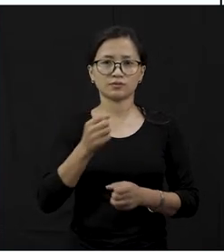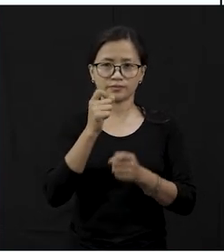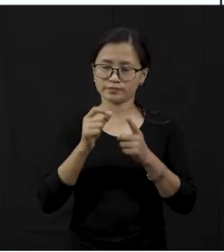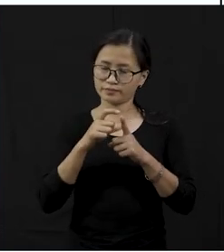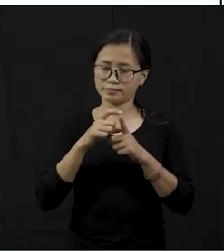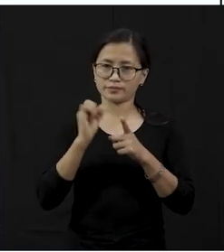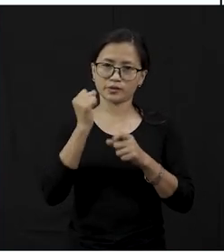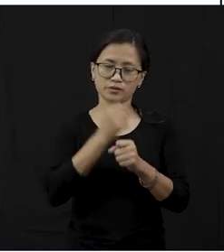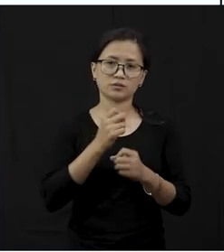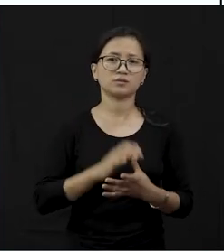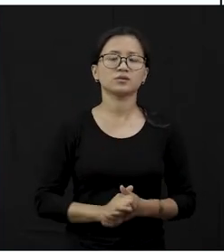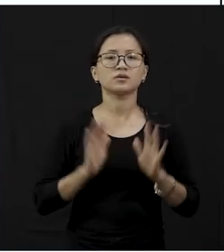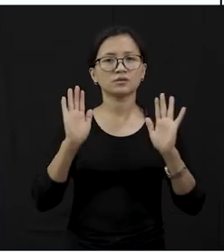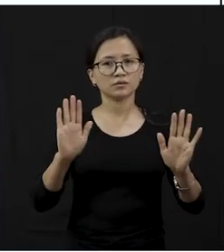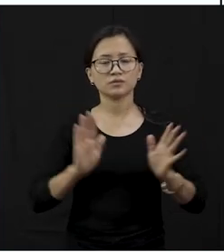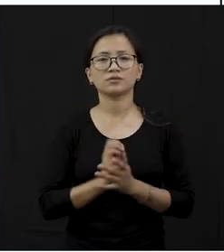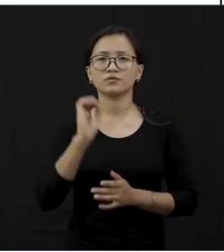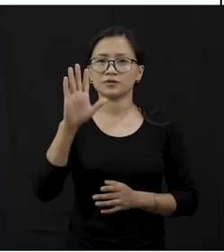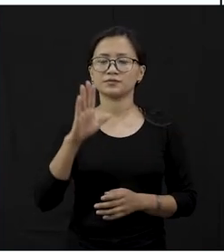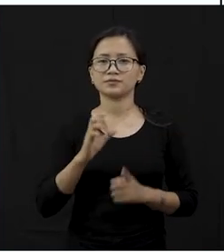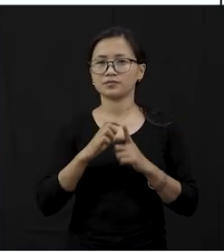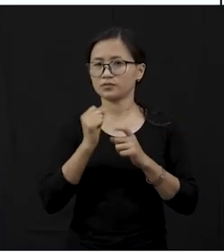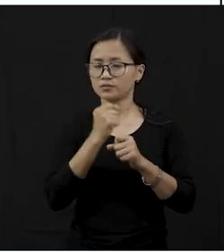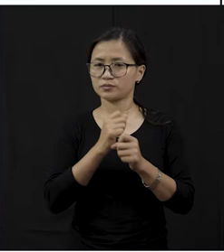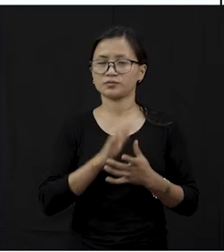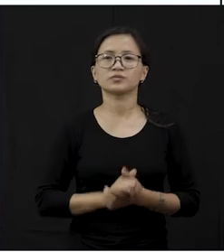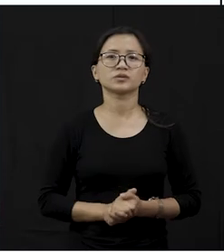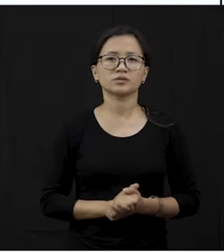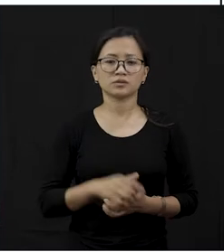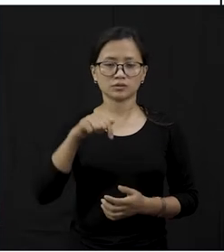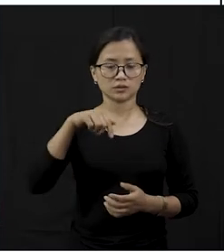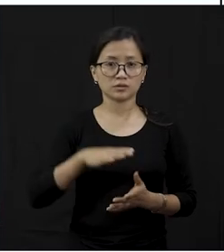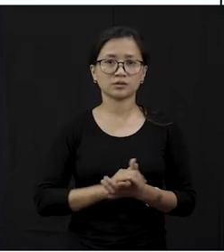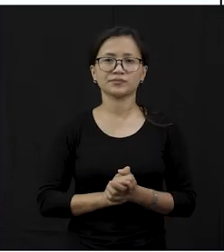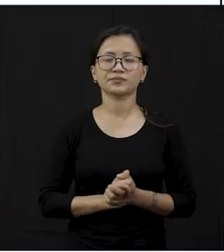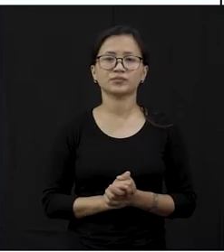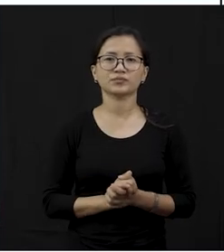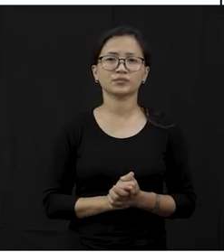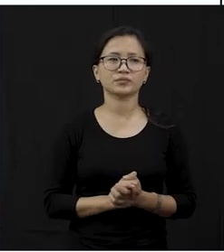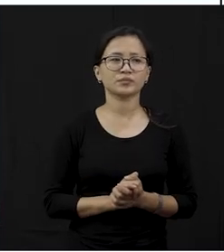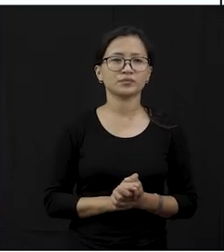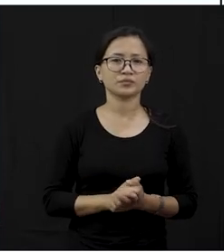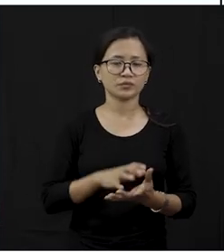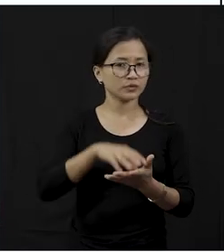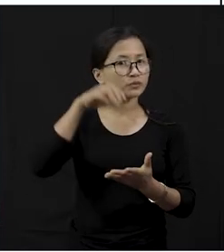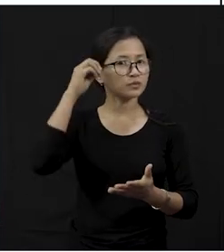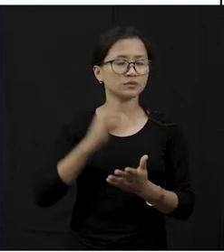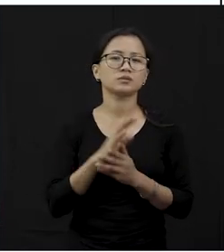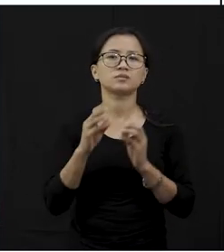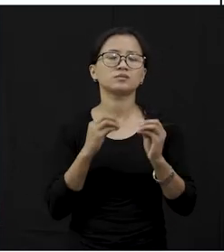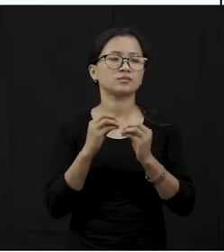here you have a five digit number. So now these digits, after this digit, we will learn about